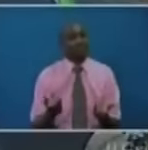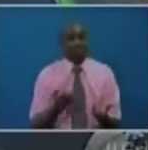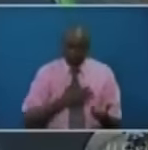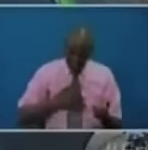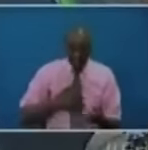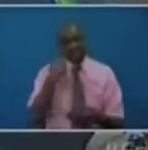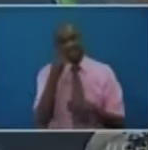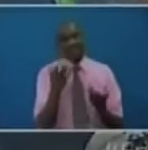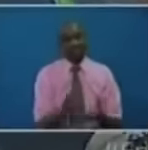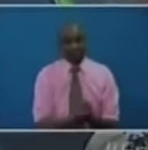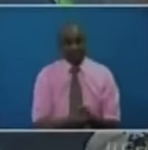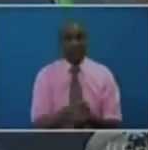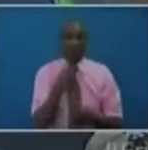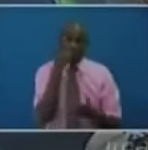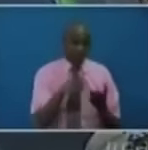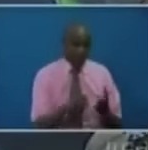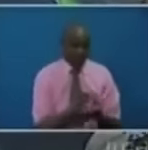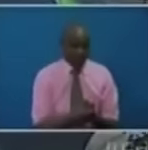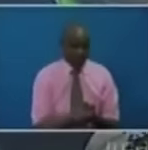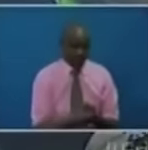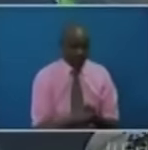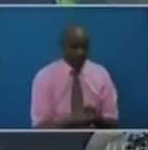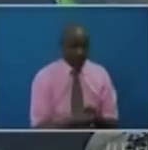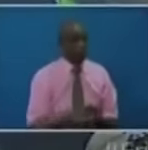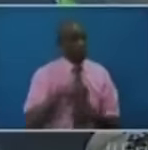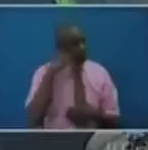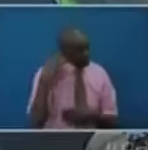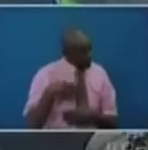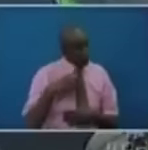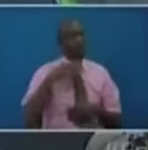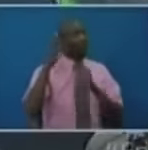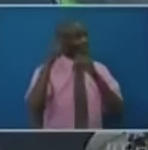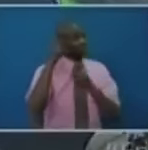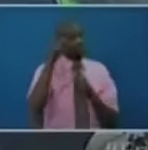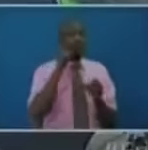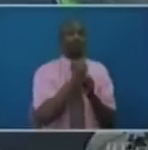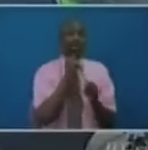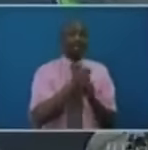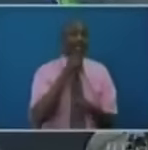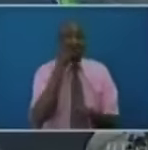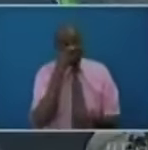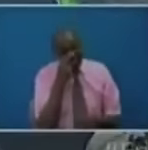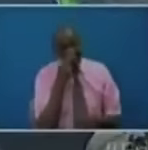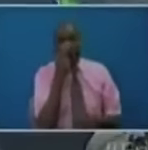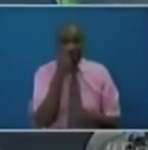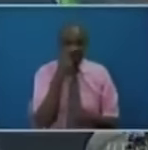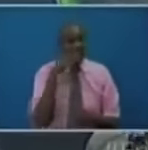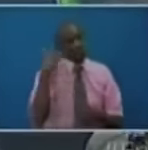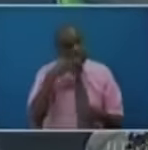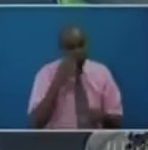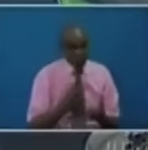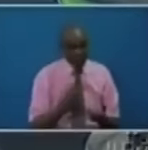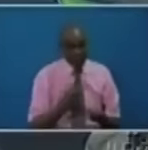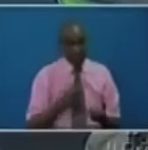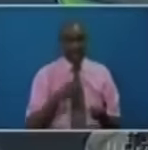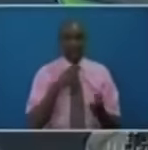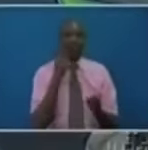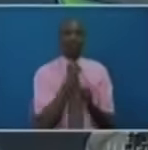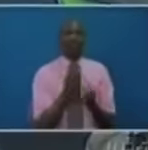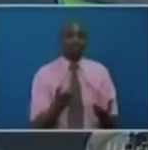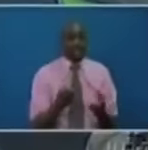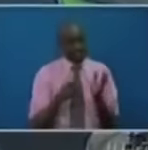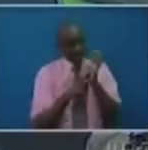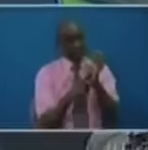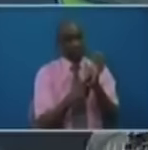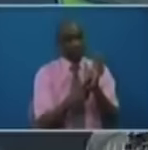explaining something. Yeah, I was saying, yeah, it's always, guys always expect you to make them laugh, and it's what we are called to do. Mm-hmm. Like